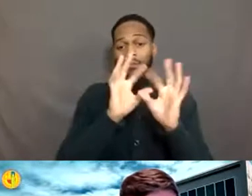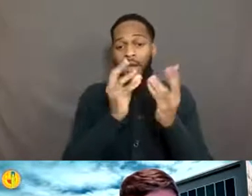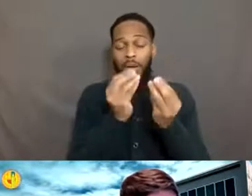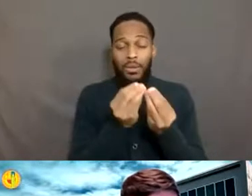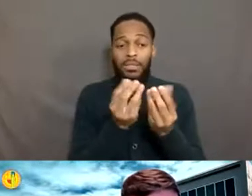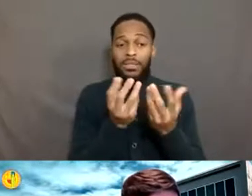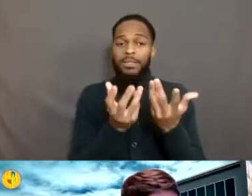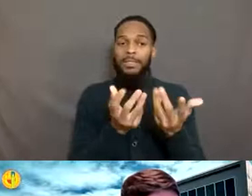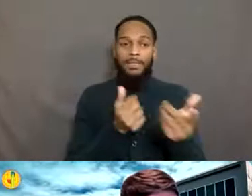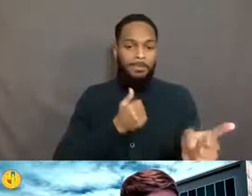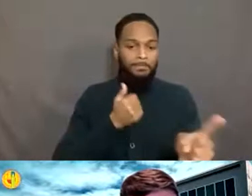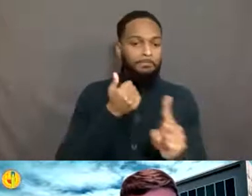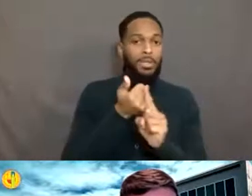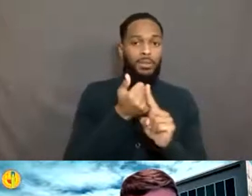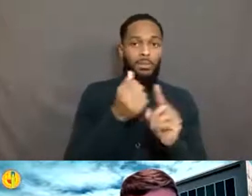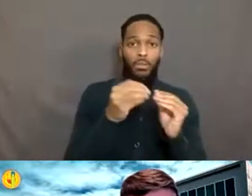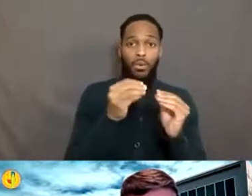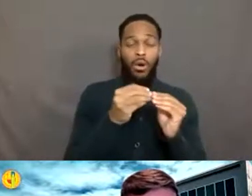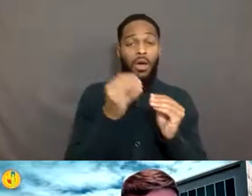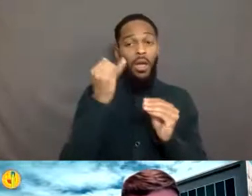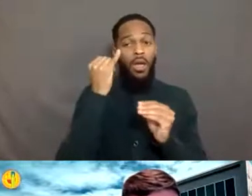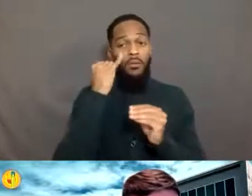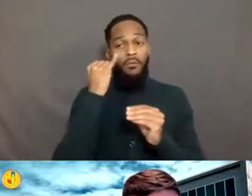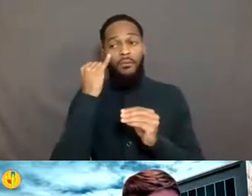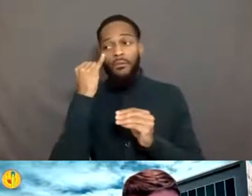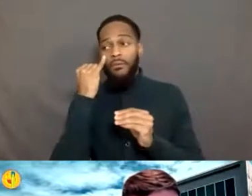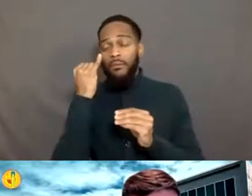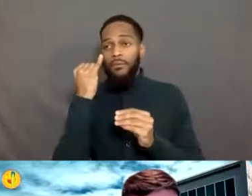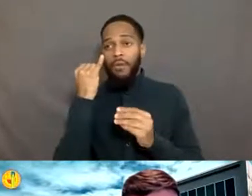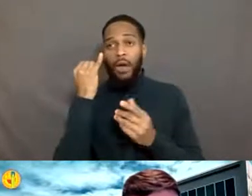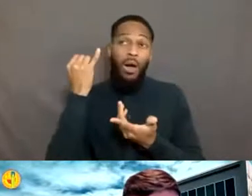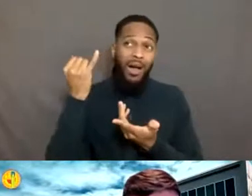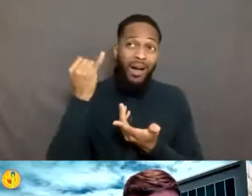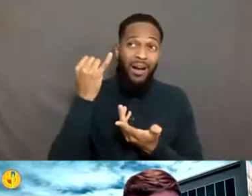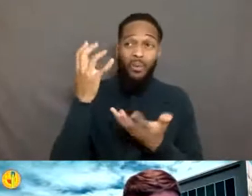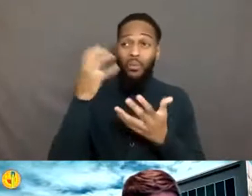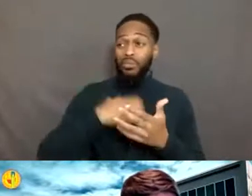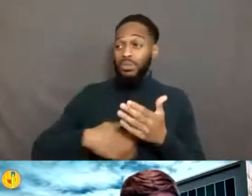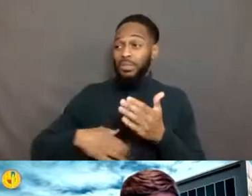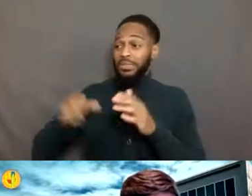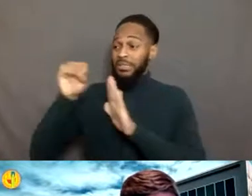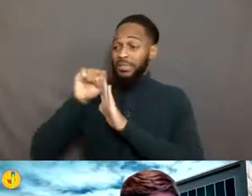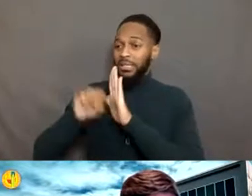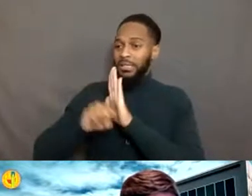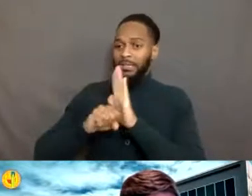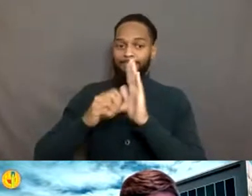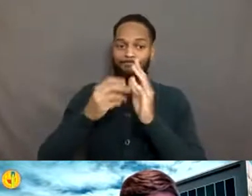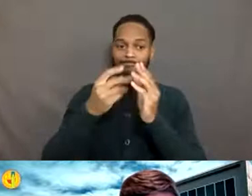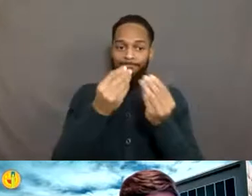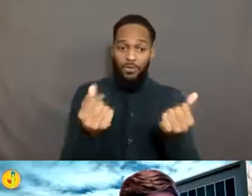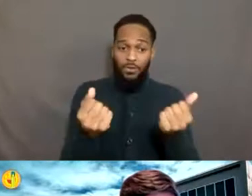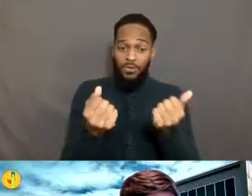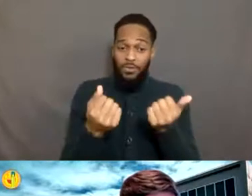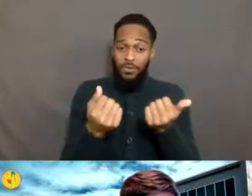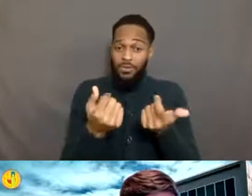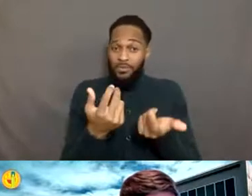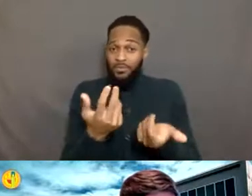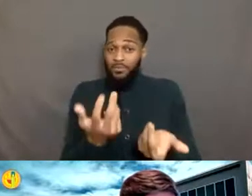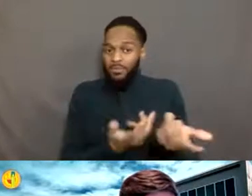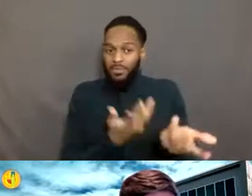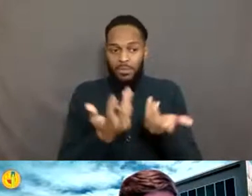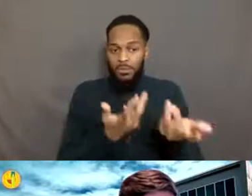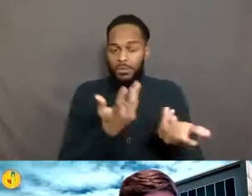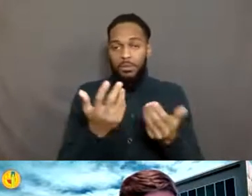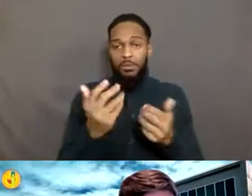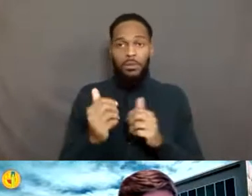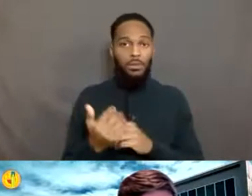the state, it would be to do more to address that, because that's the key to our front door. When and if,